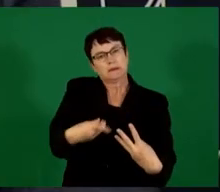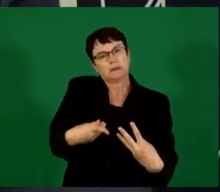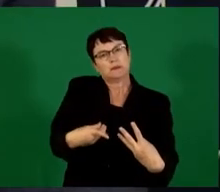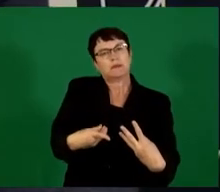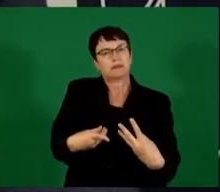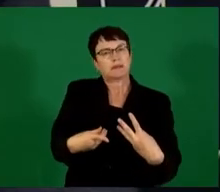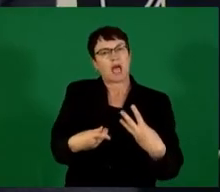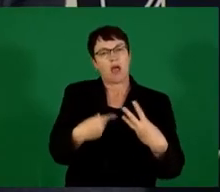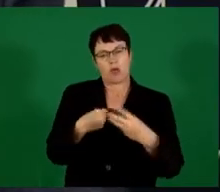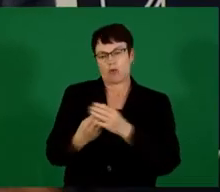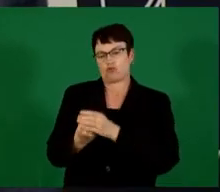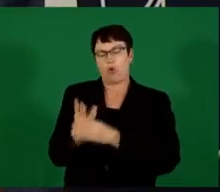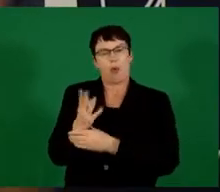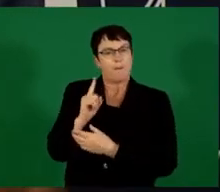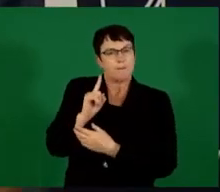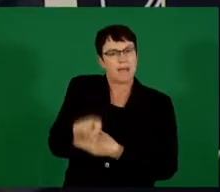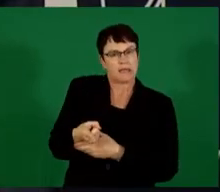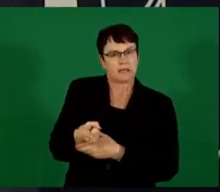much.